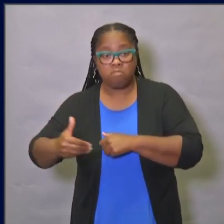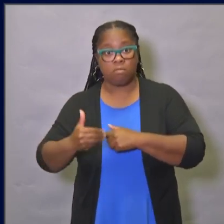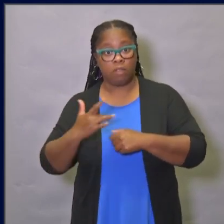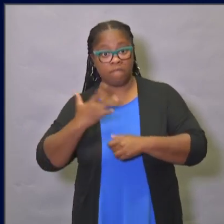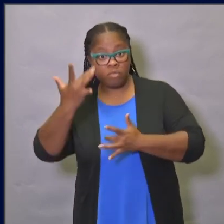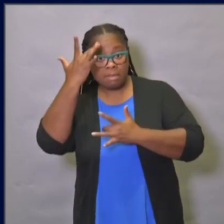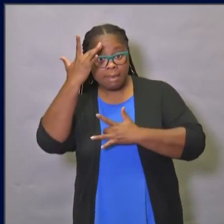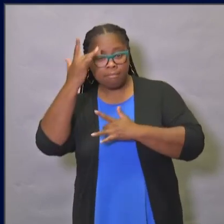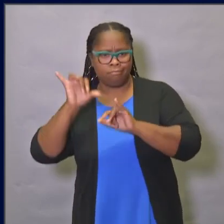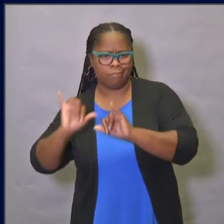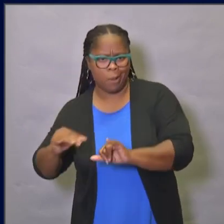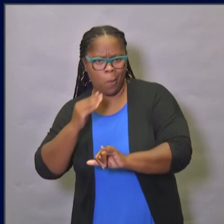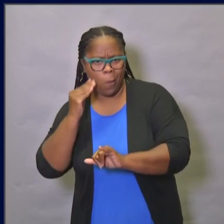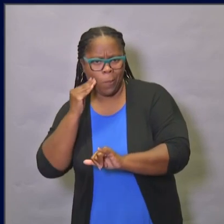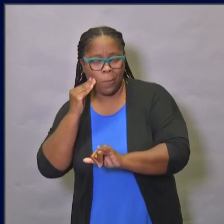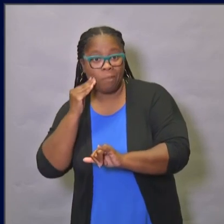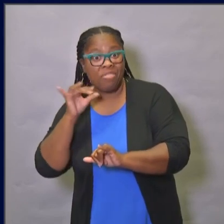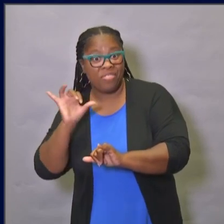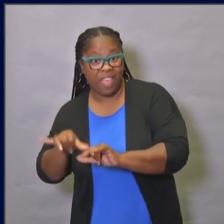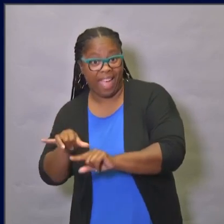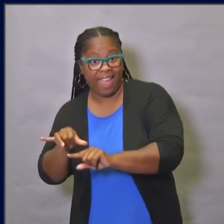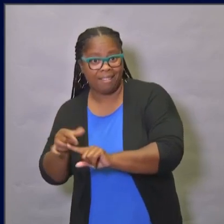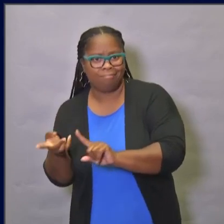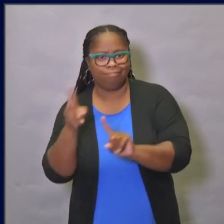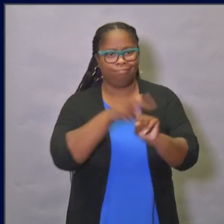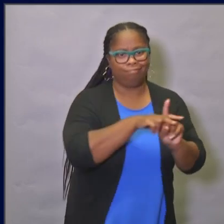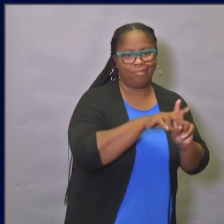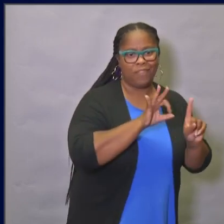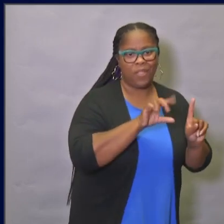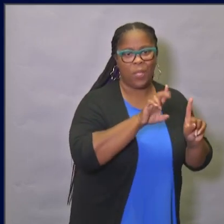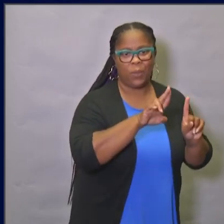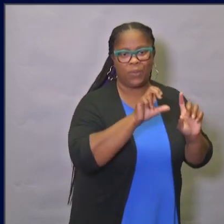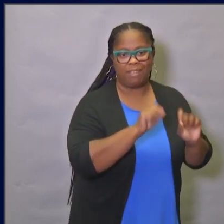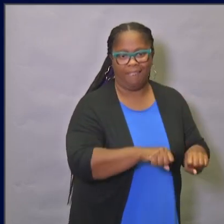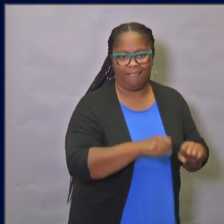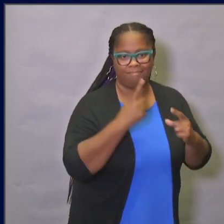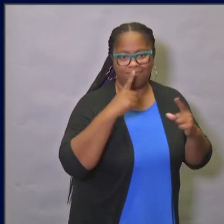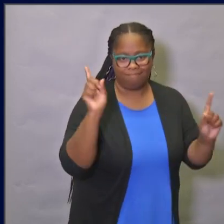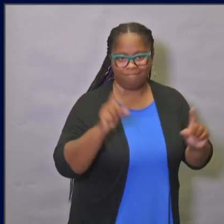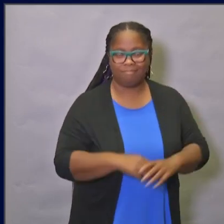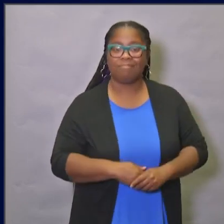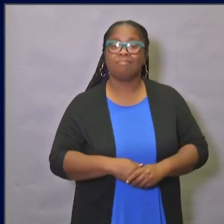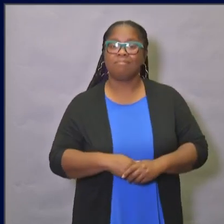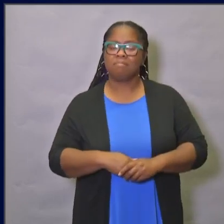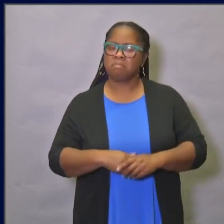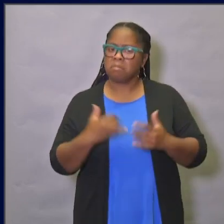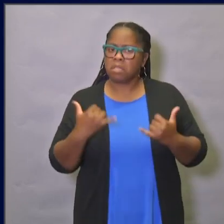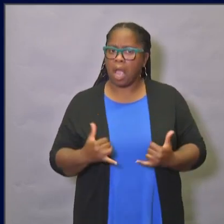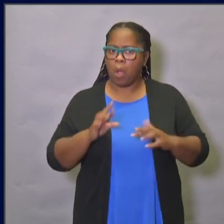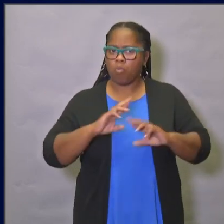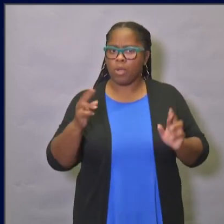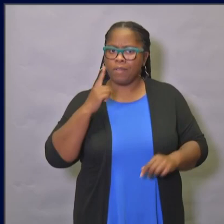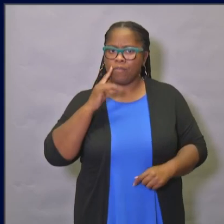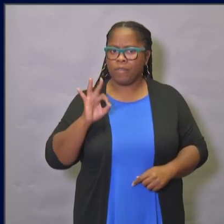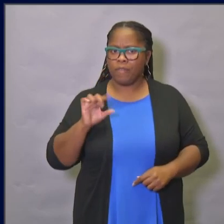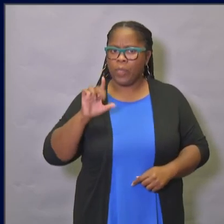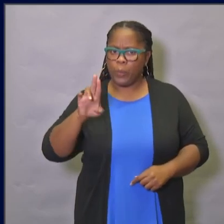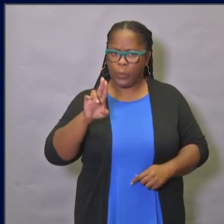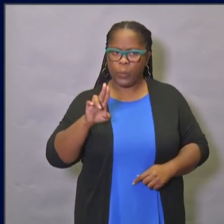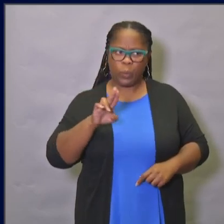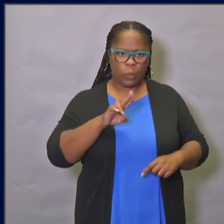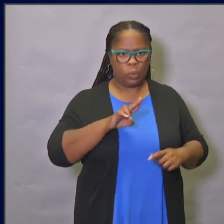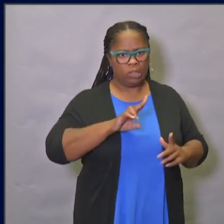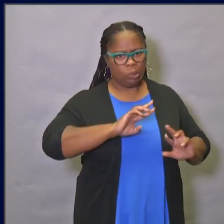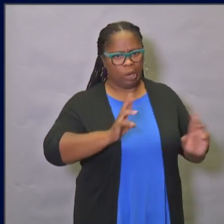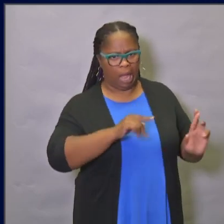also protect us from the flu. Most importantly, as we're entering the flu season while we're in the middle of the pandemic, it